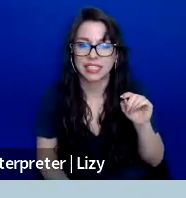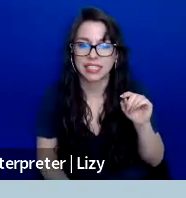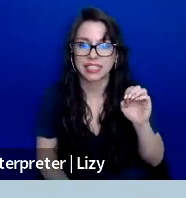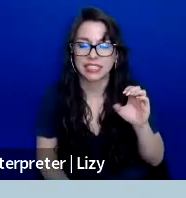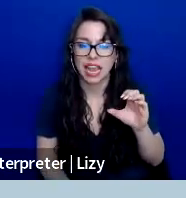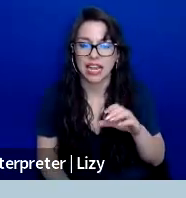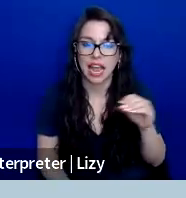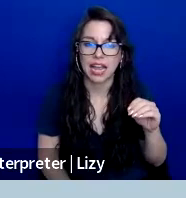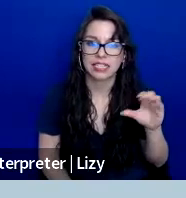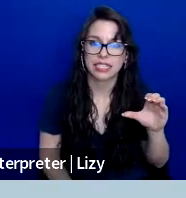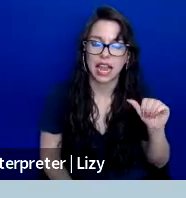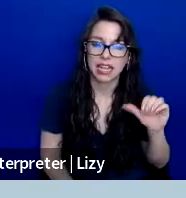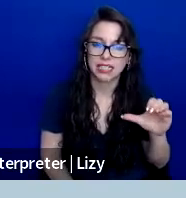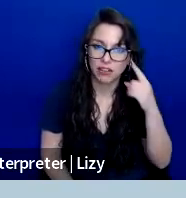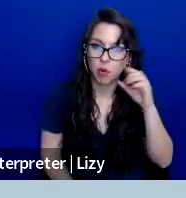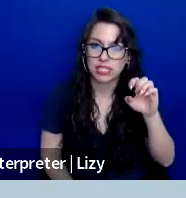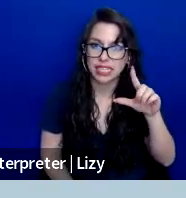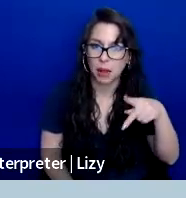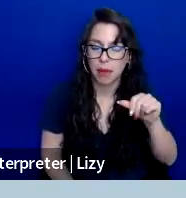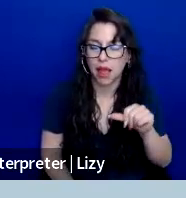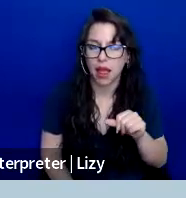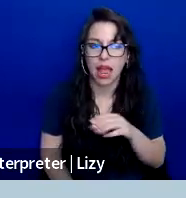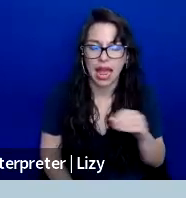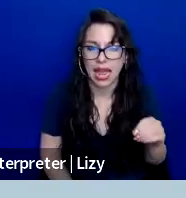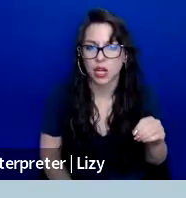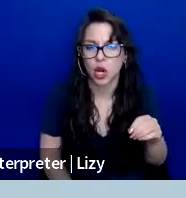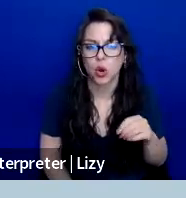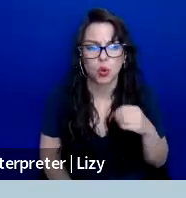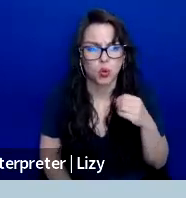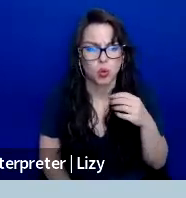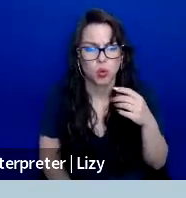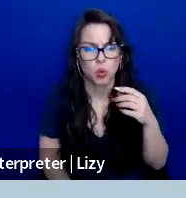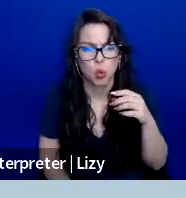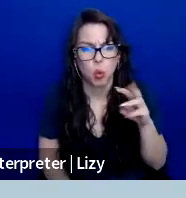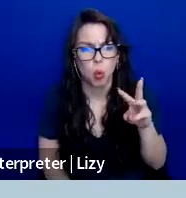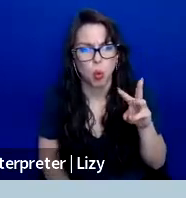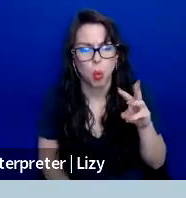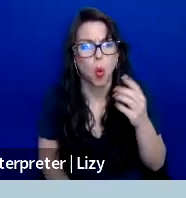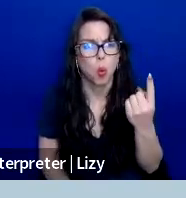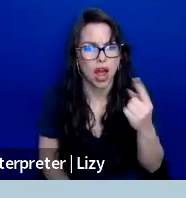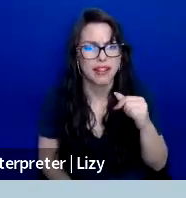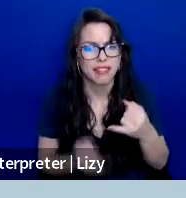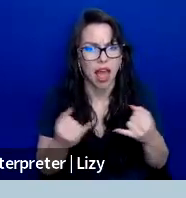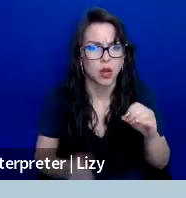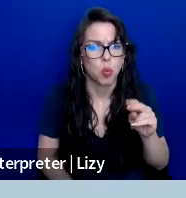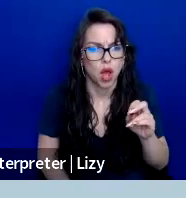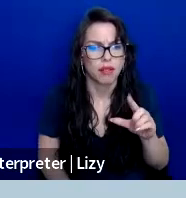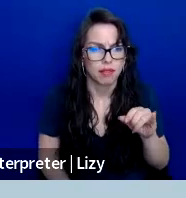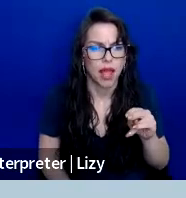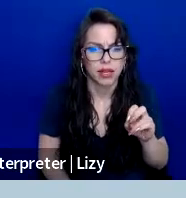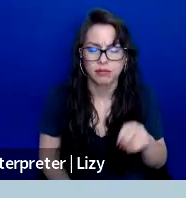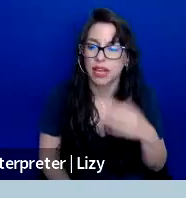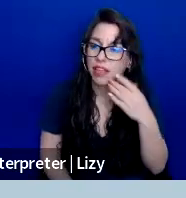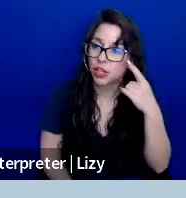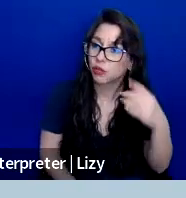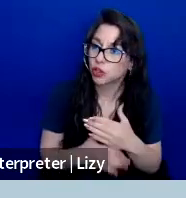SELPA. Thank you. Thank you for sharing that with our group. And now I'd